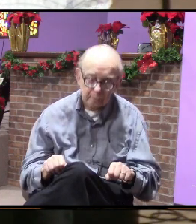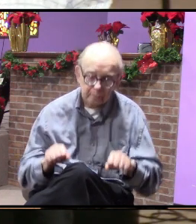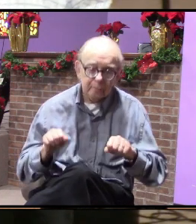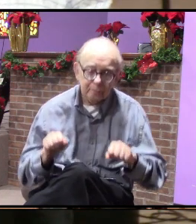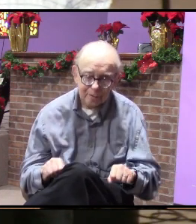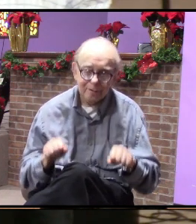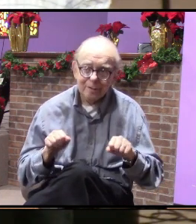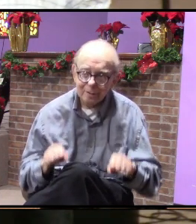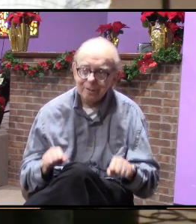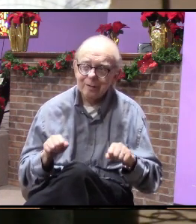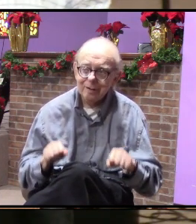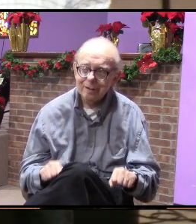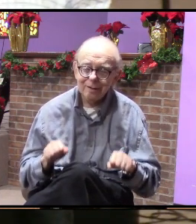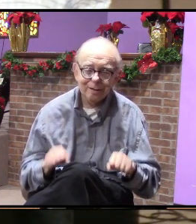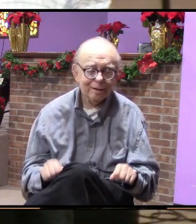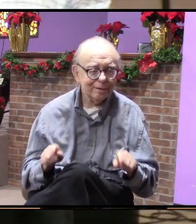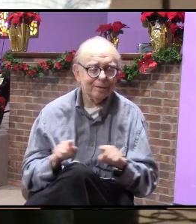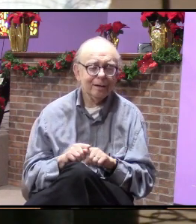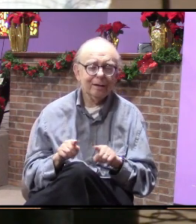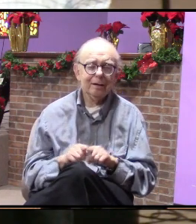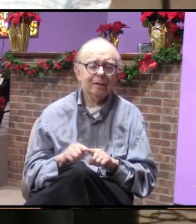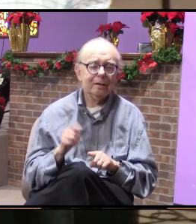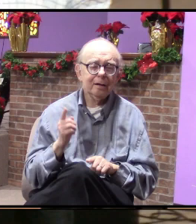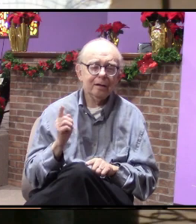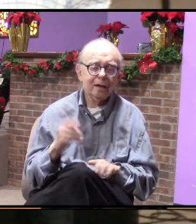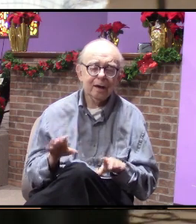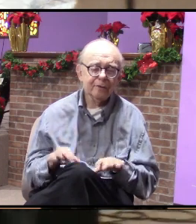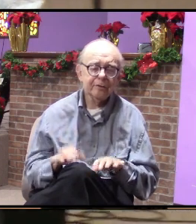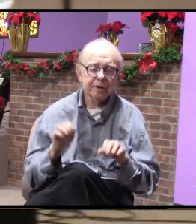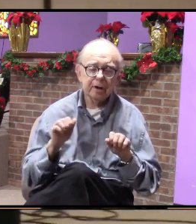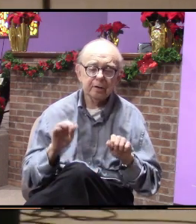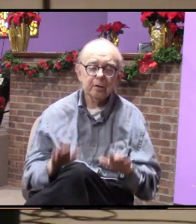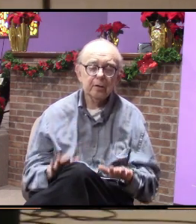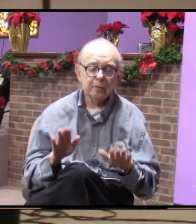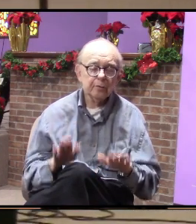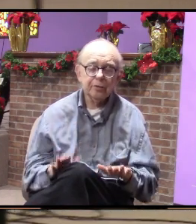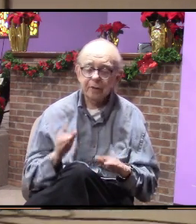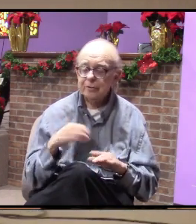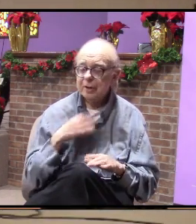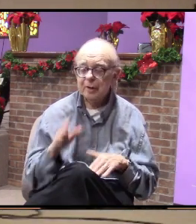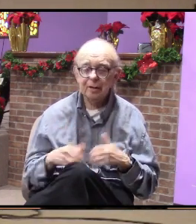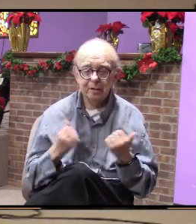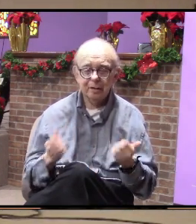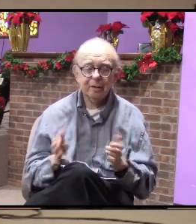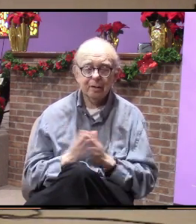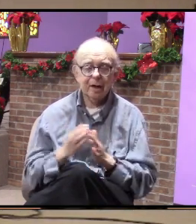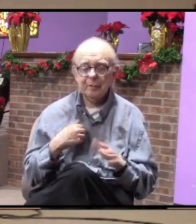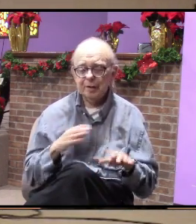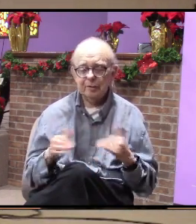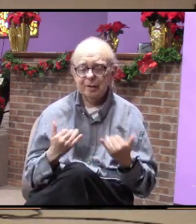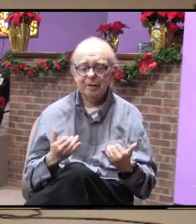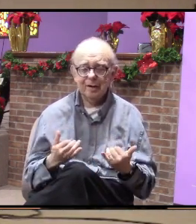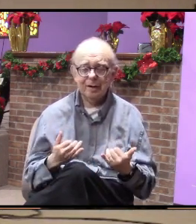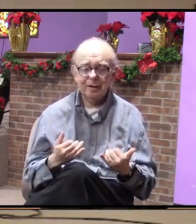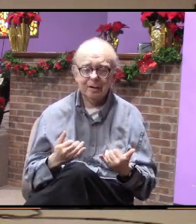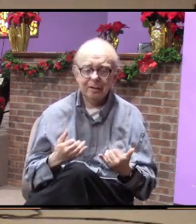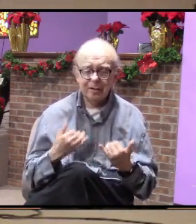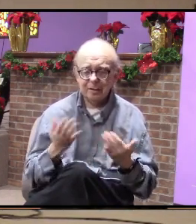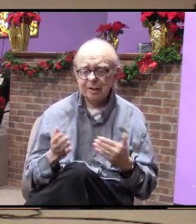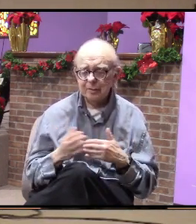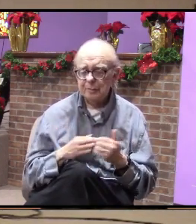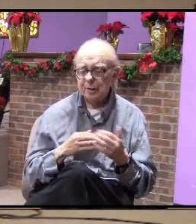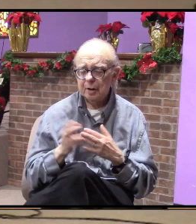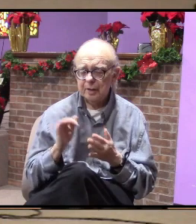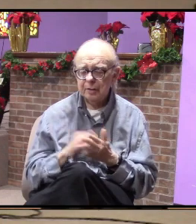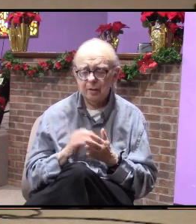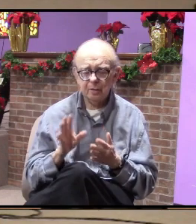And it's like, I've never done 50 push-ups in my life. And you're asking me to do that? Can't we just kind of build up to